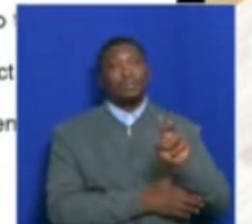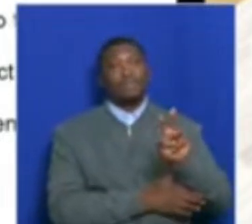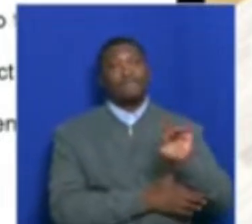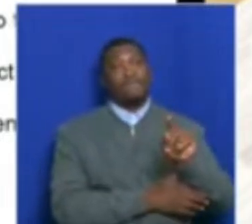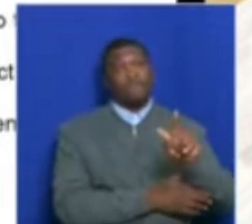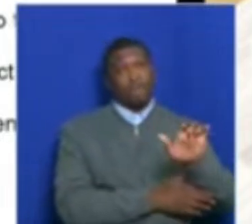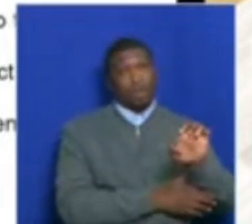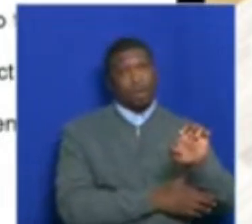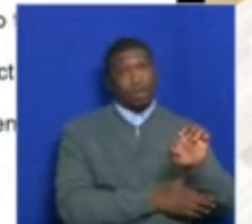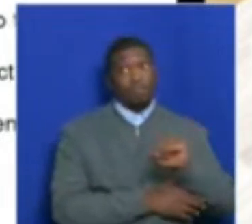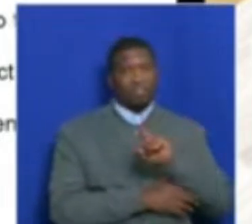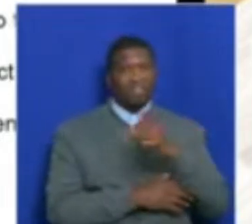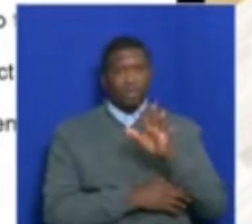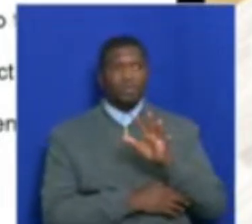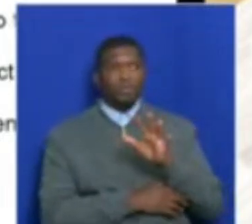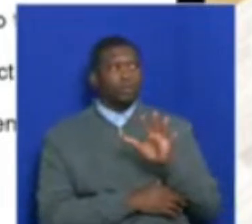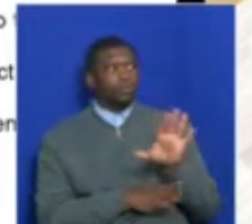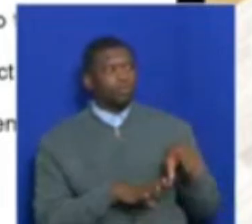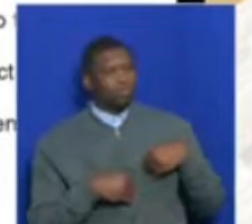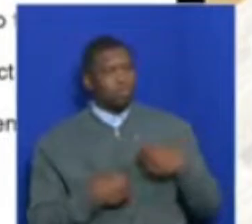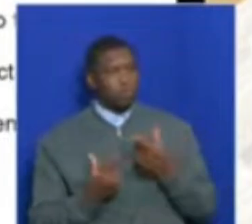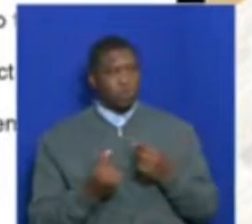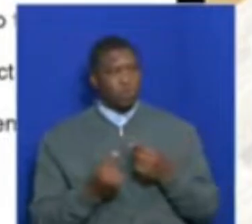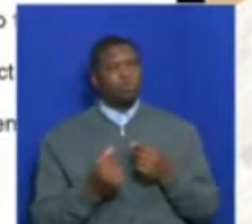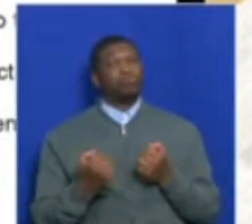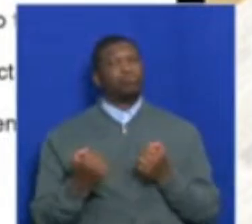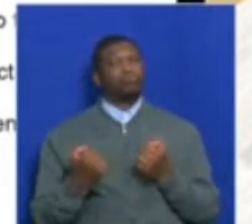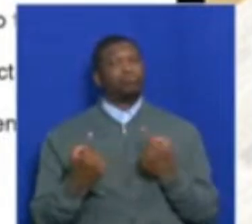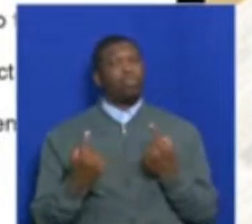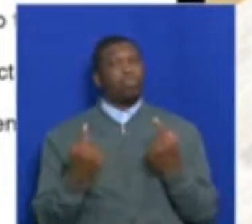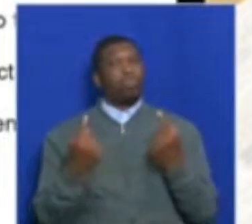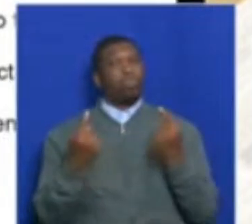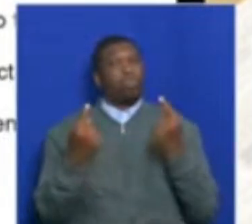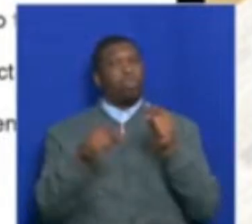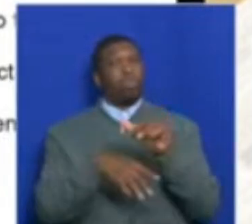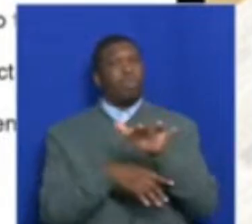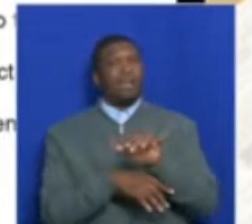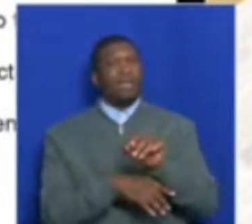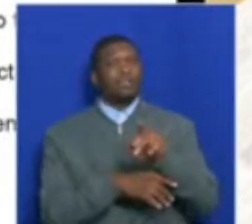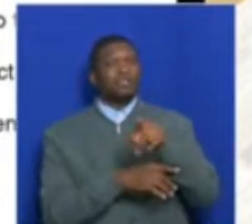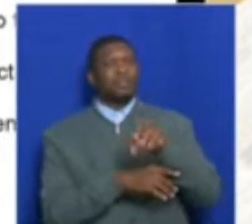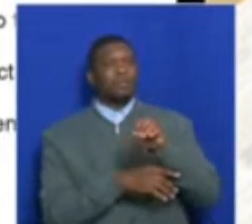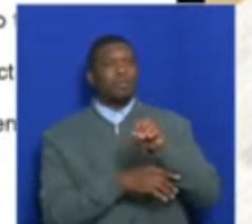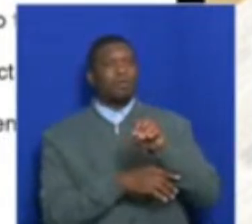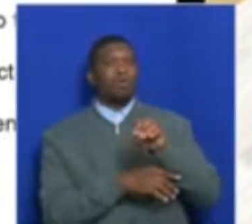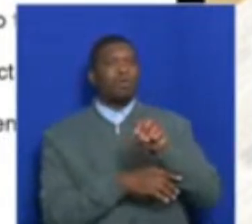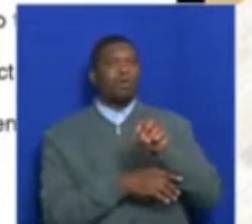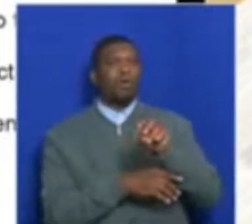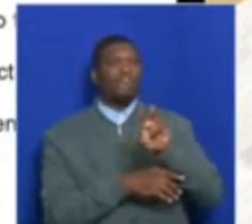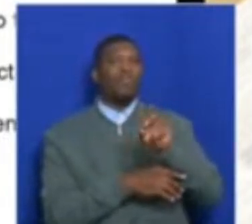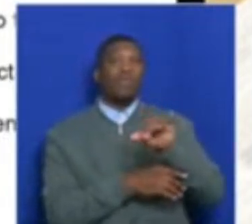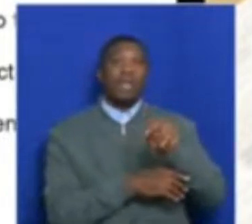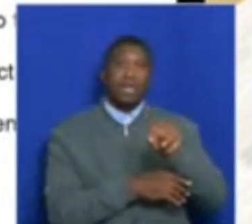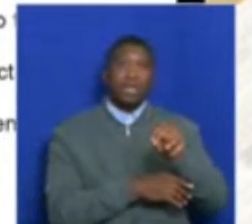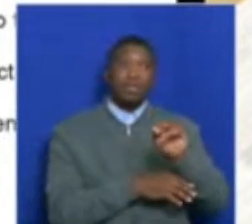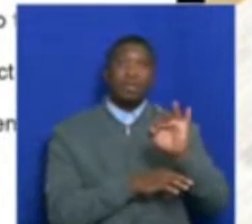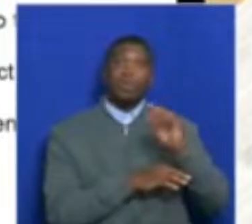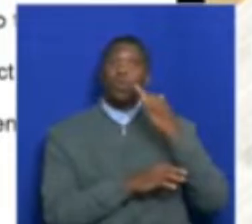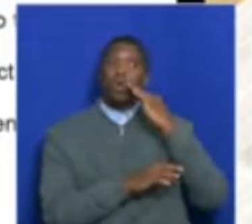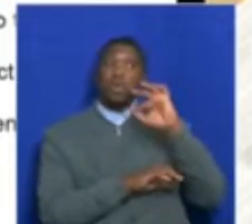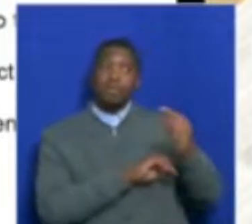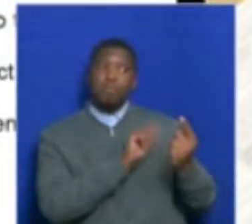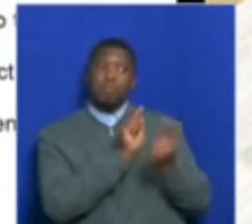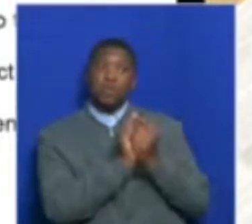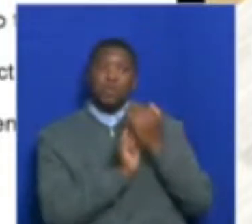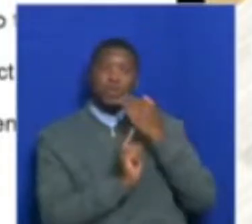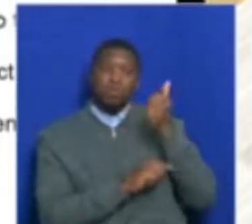Commissioner, and he drove to the Pavilion shopping center, where he met senior officers from Westville SAPS.